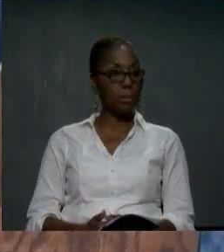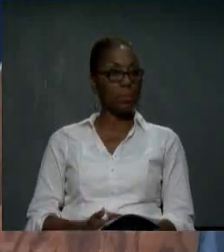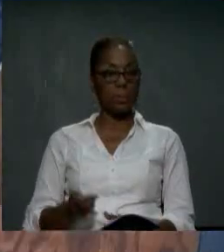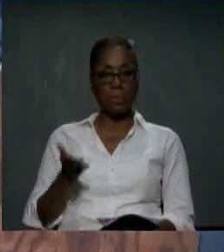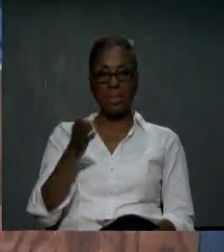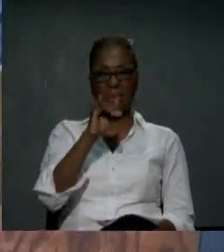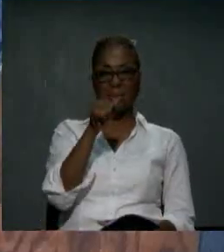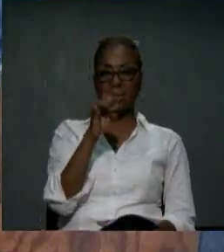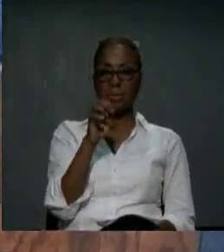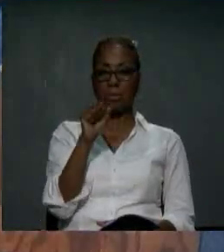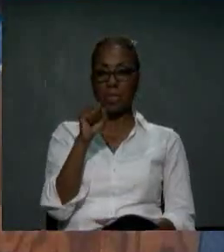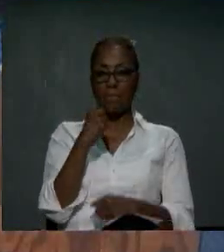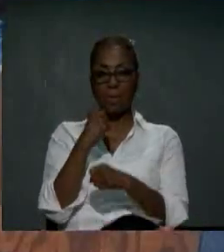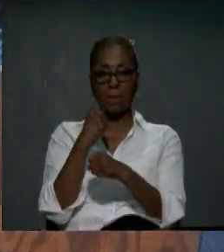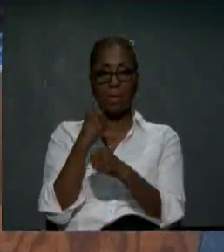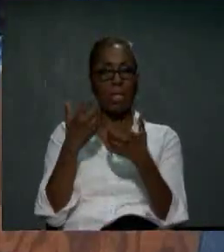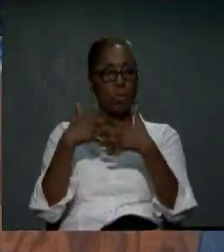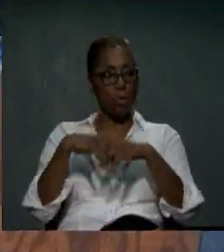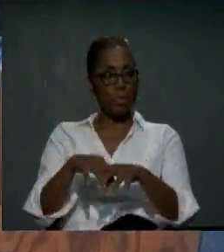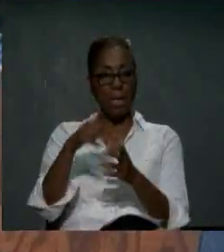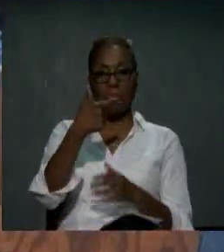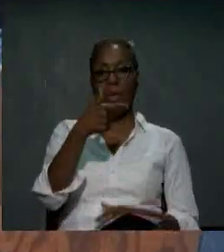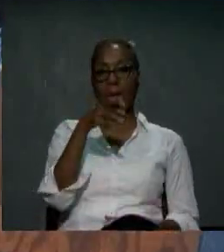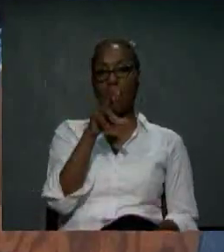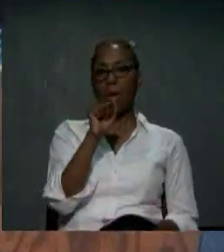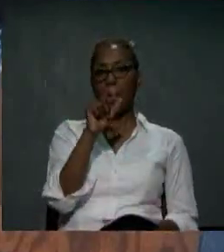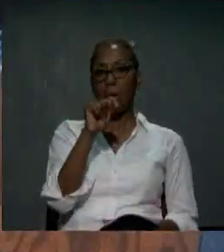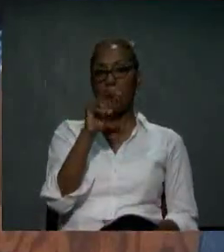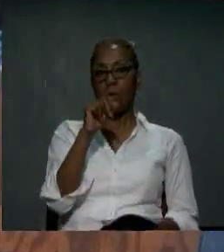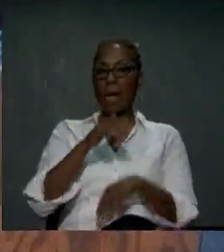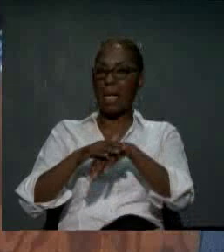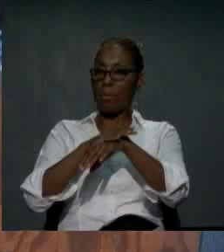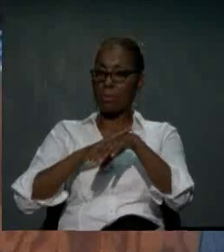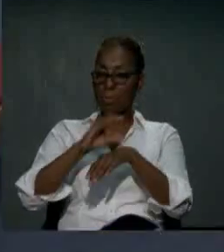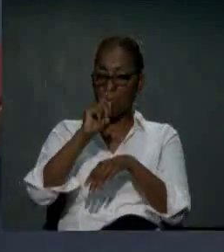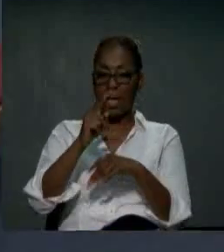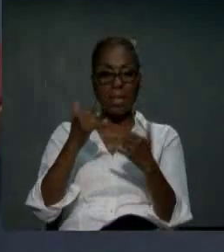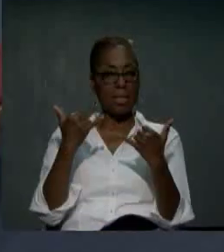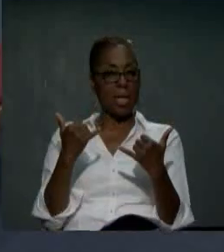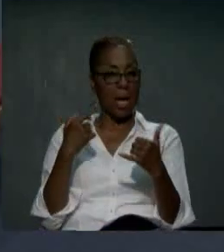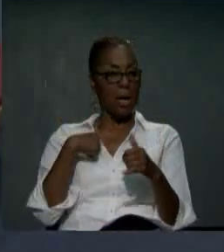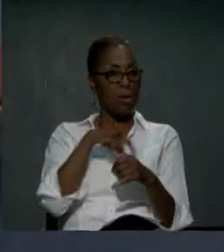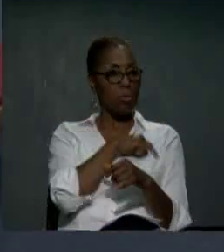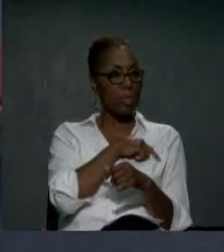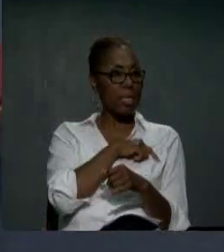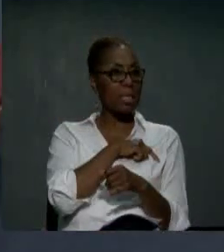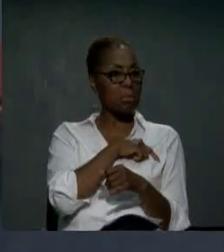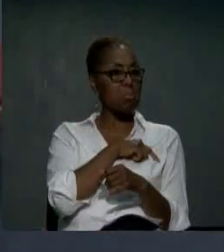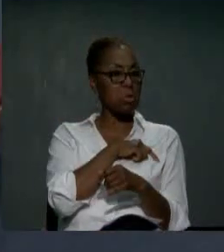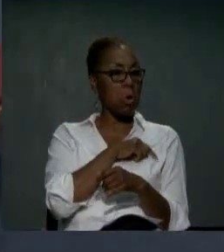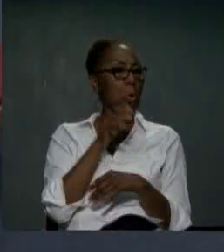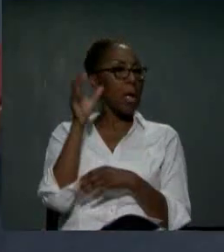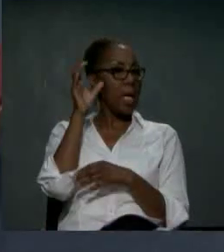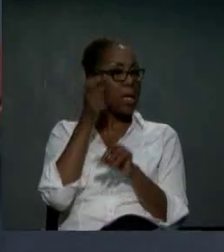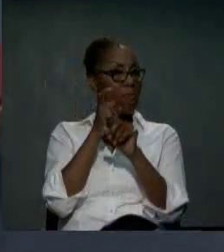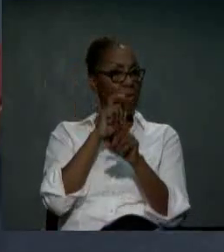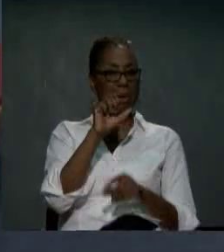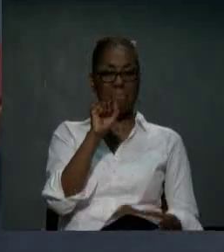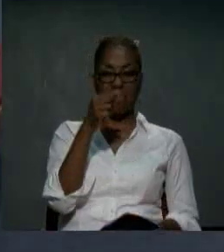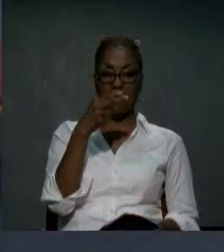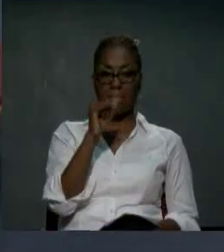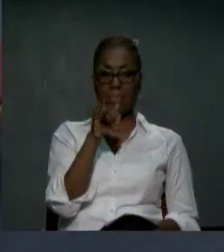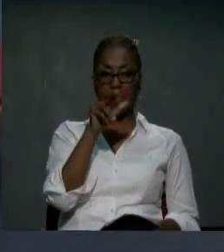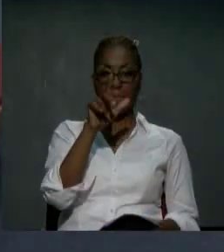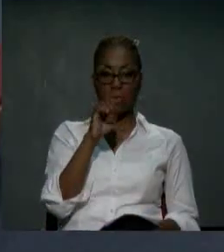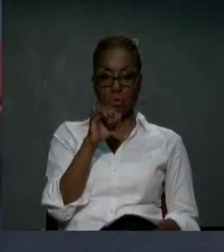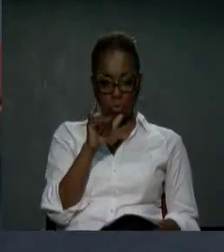is Jess Griffin. He worked out the grading plan. Right. Why don't we hear from Shirley Nettles and see what her question is about the project?